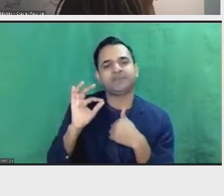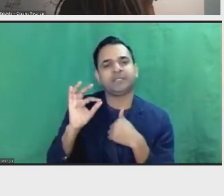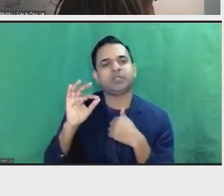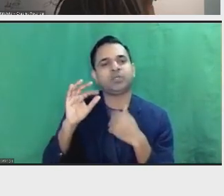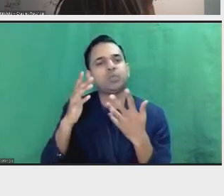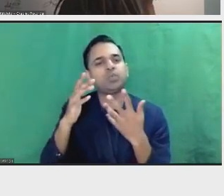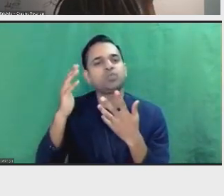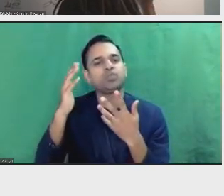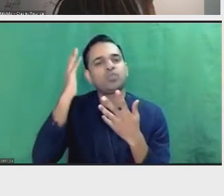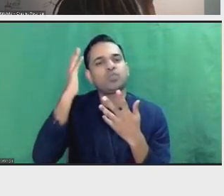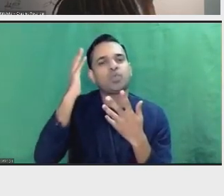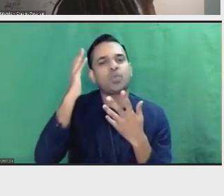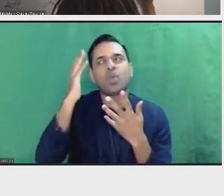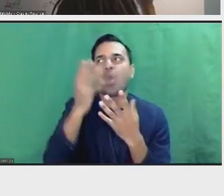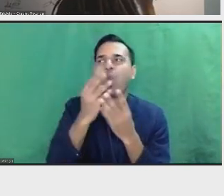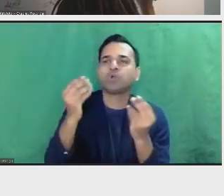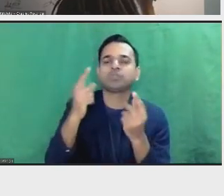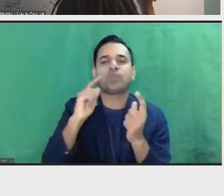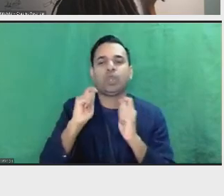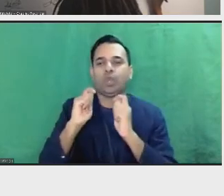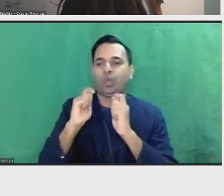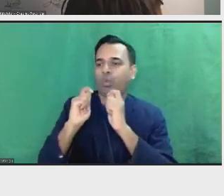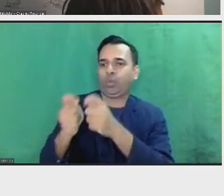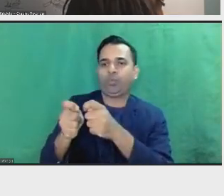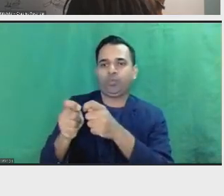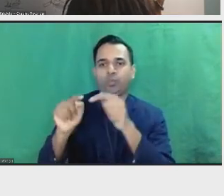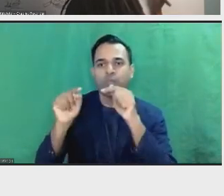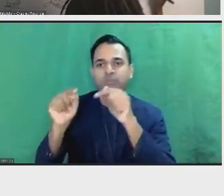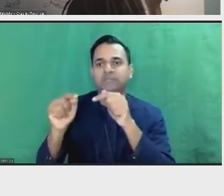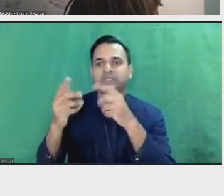biodiversity, and about 80% of the support